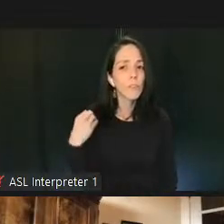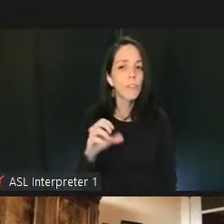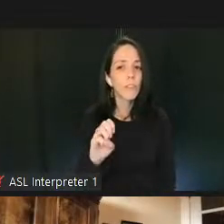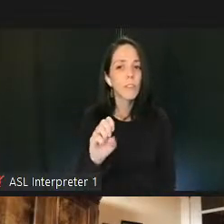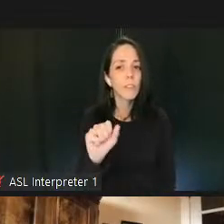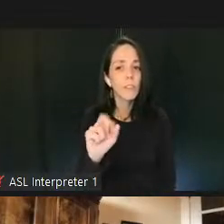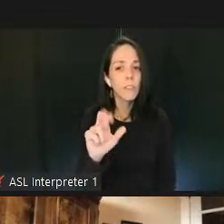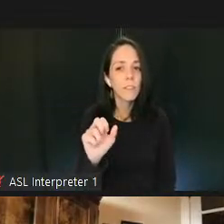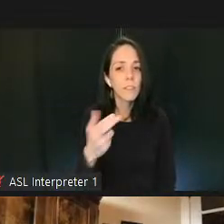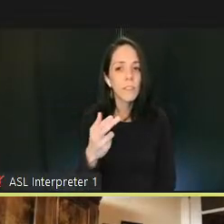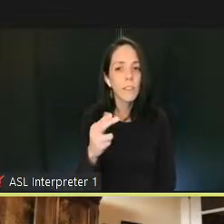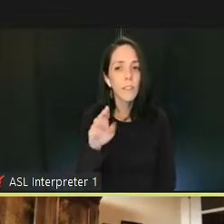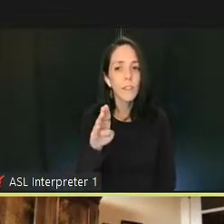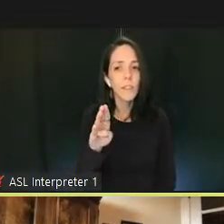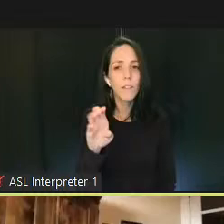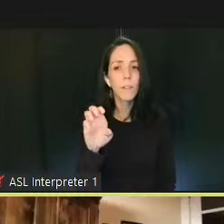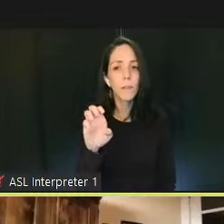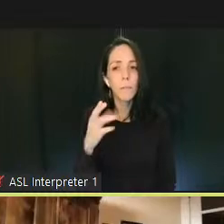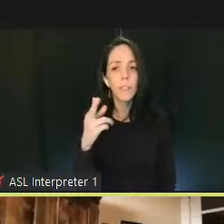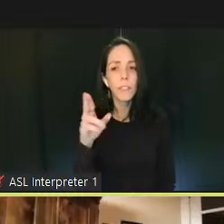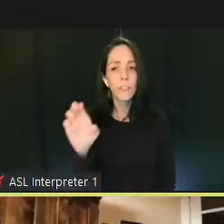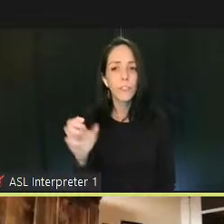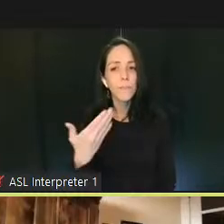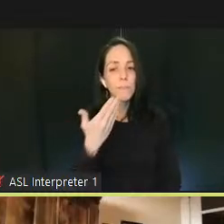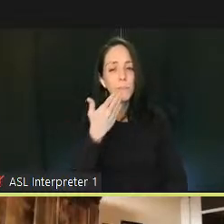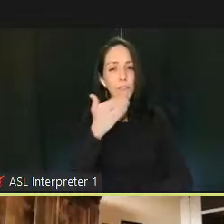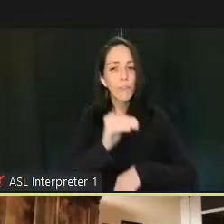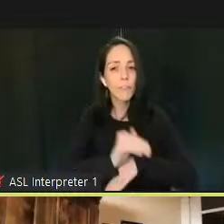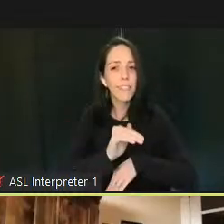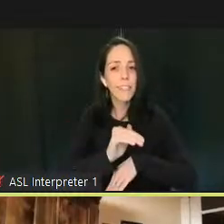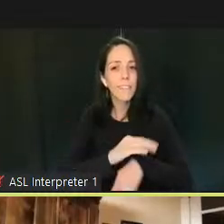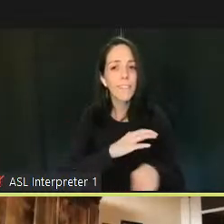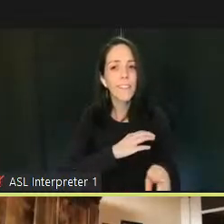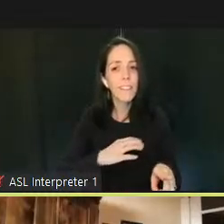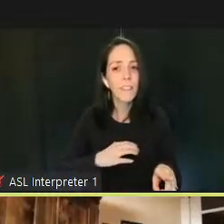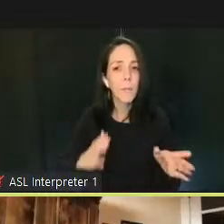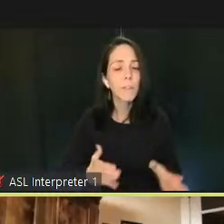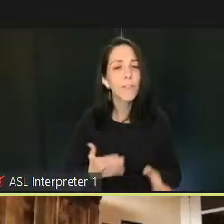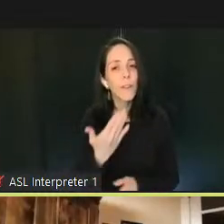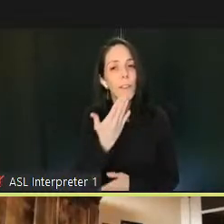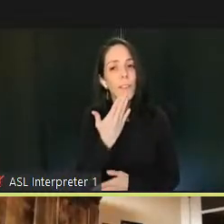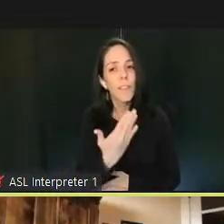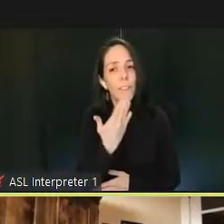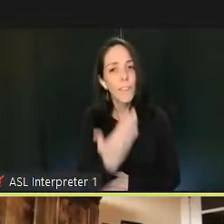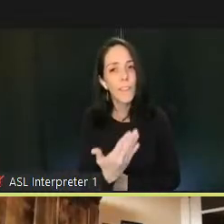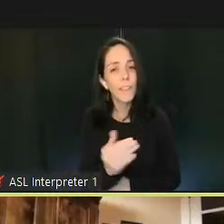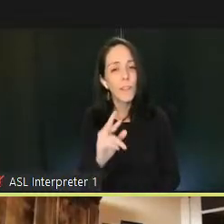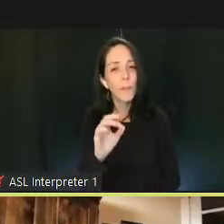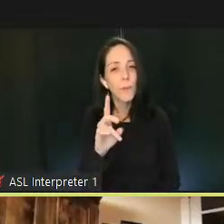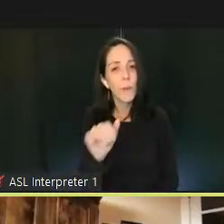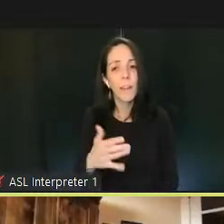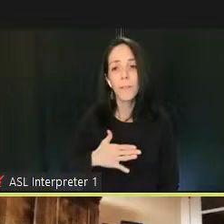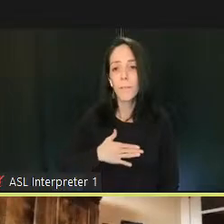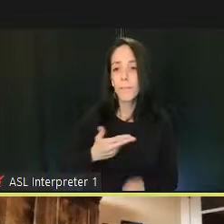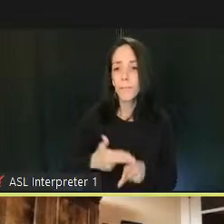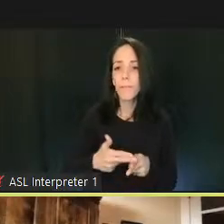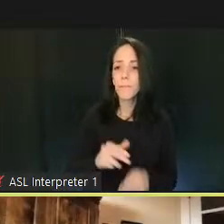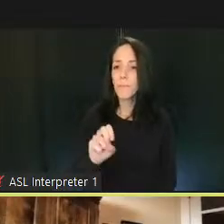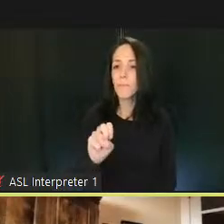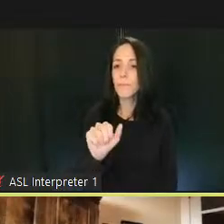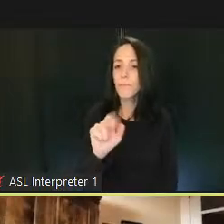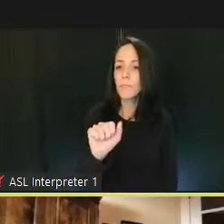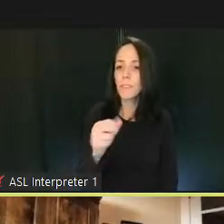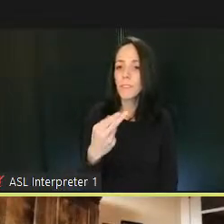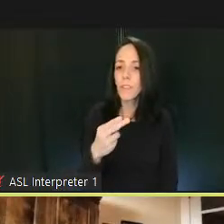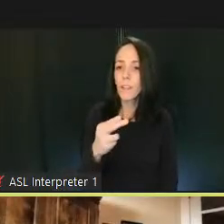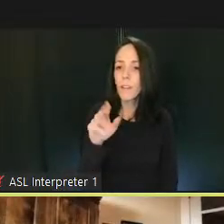Good evening, commissioners, and thank you, Rodney. My name is Sarah Beachy. I'm a resident of the North